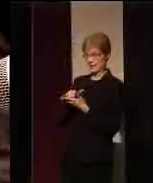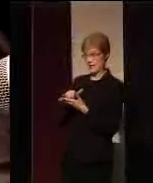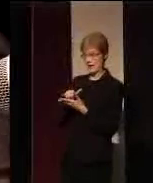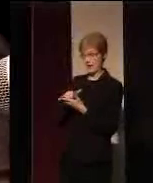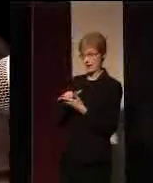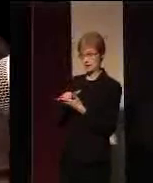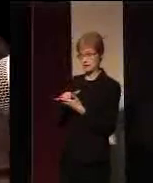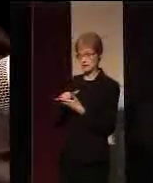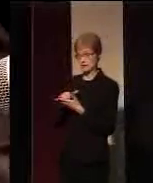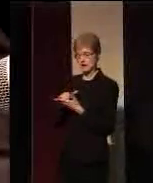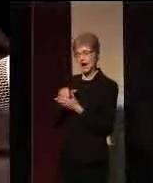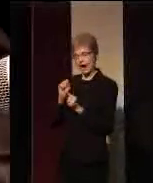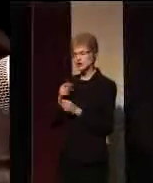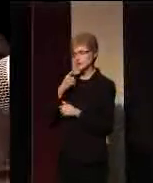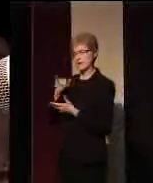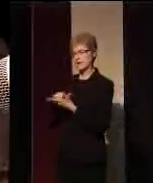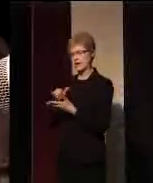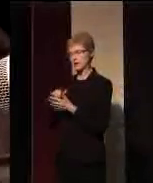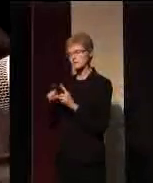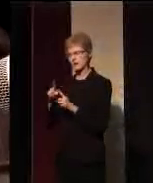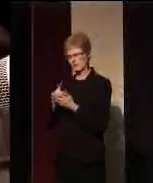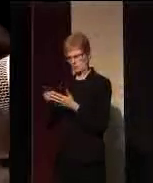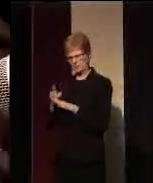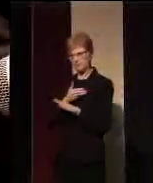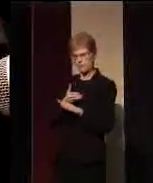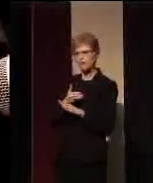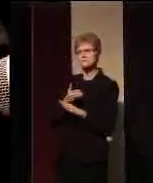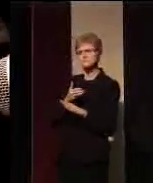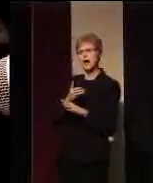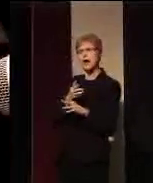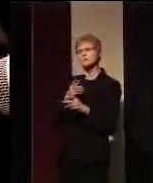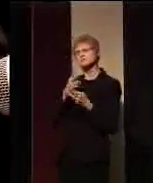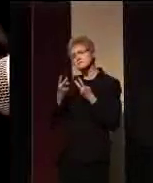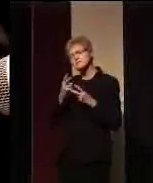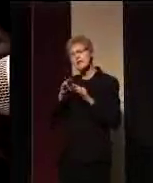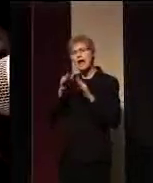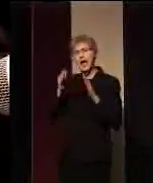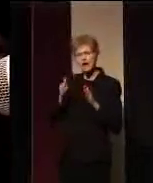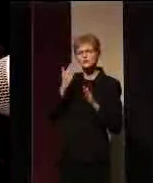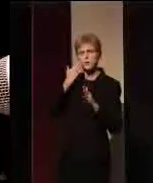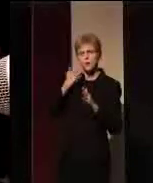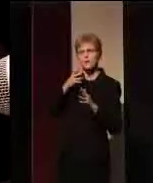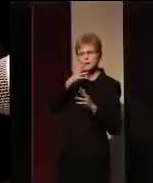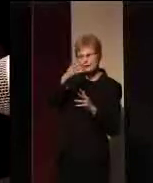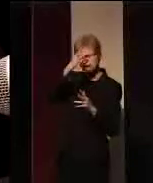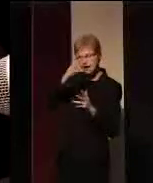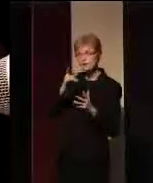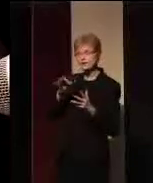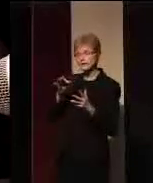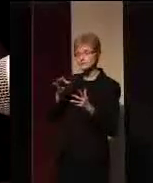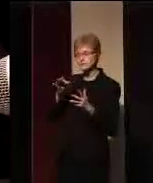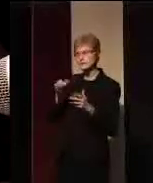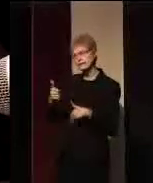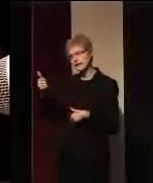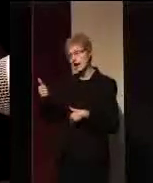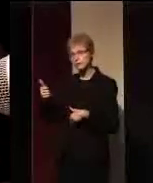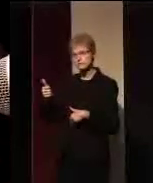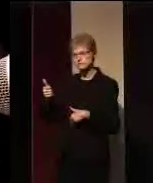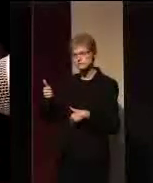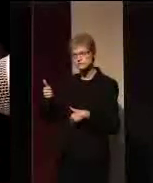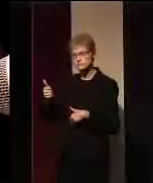the week before. I would know his mother and his father. If he didn't get out the street fast enough, I'd say, now don't make me have to go over to your grandmother's